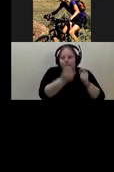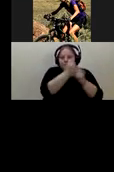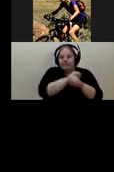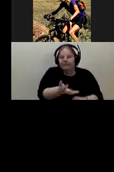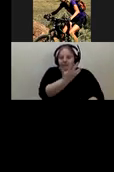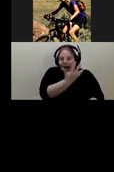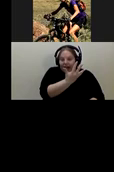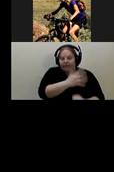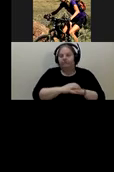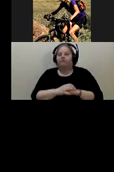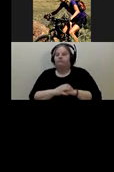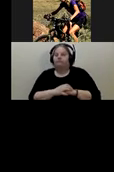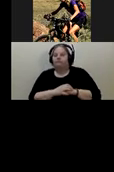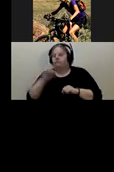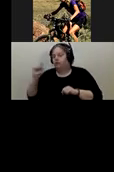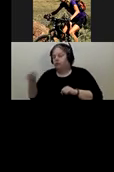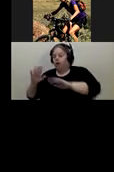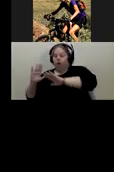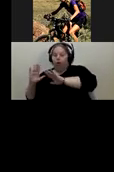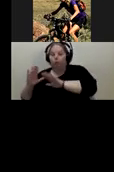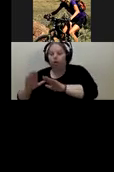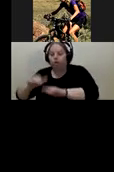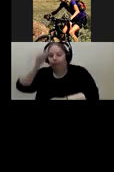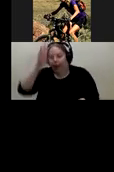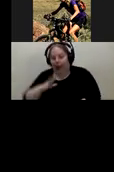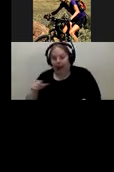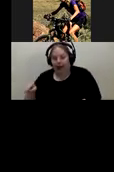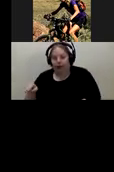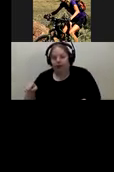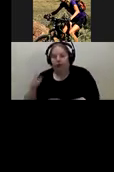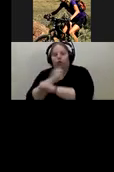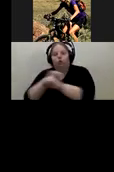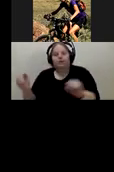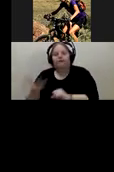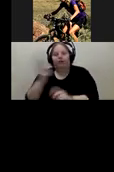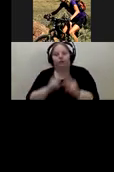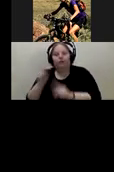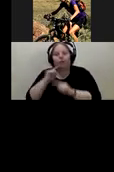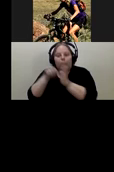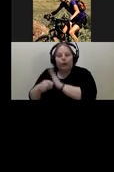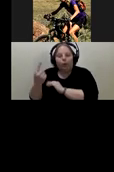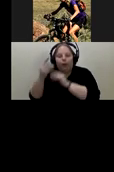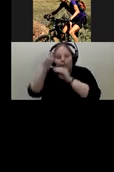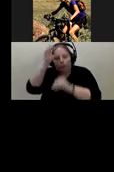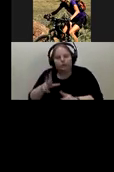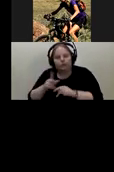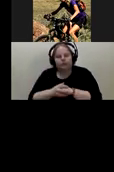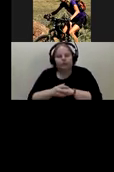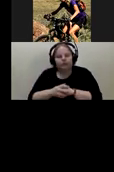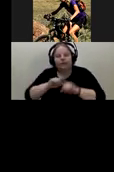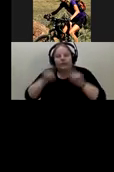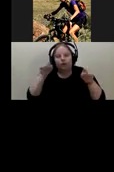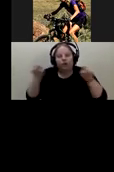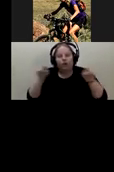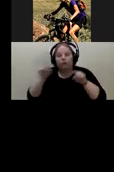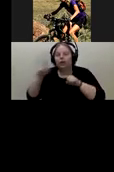five. You push a person, you save five, but you kill one person. The difference is pushing